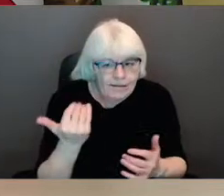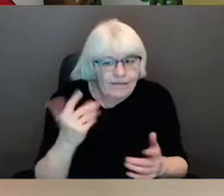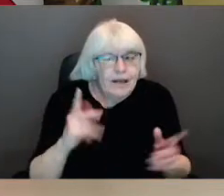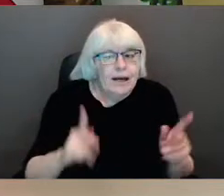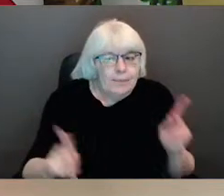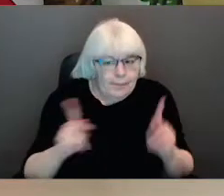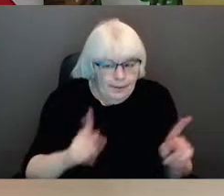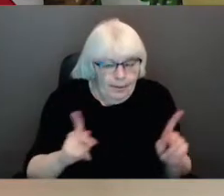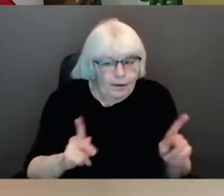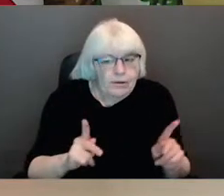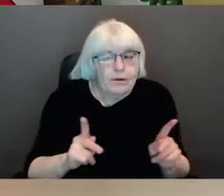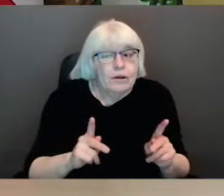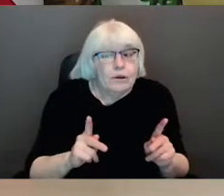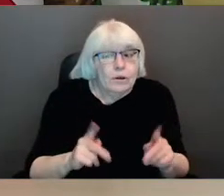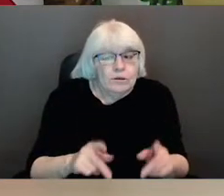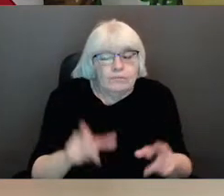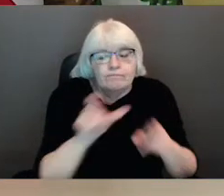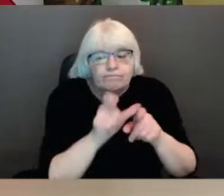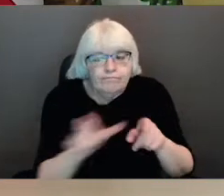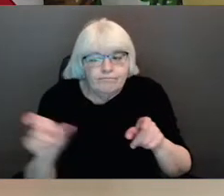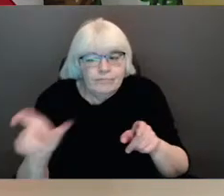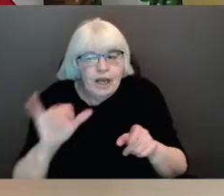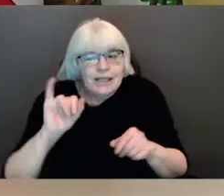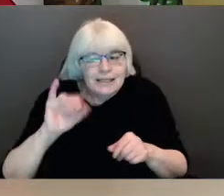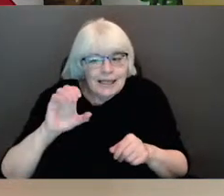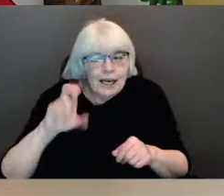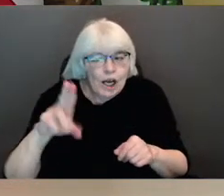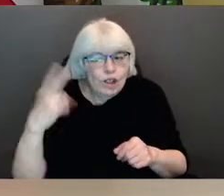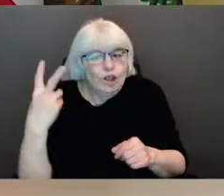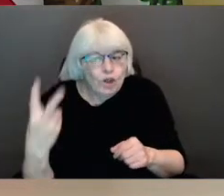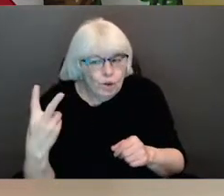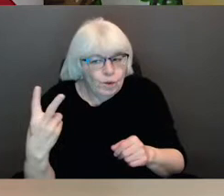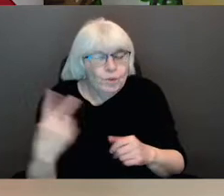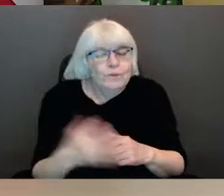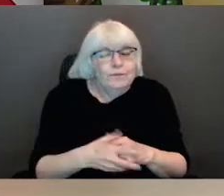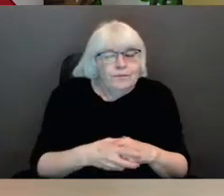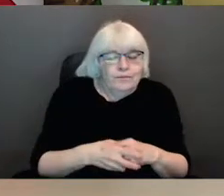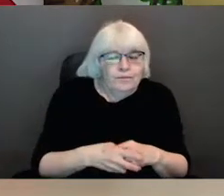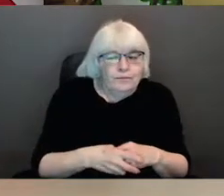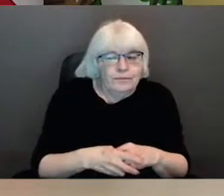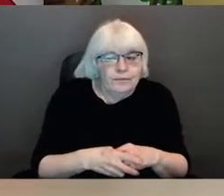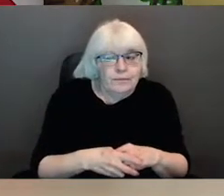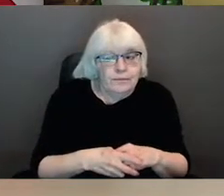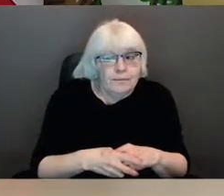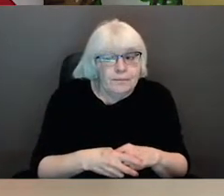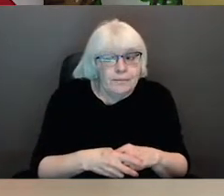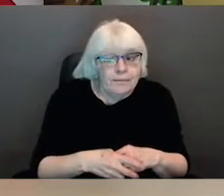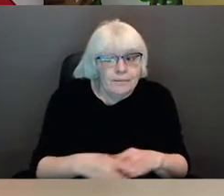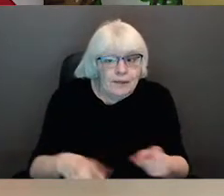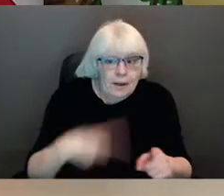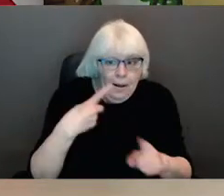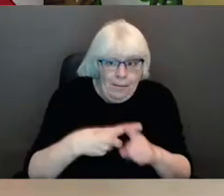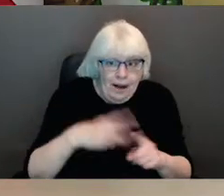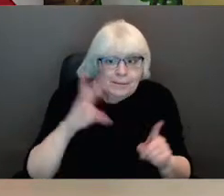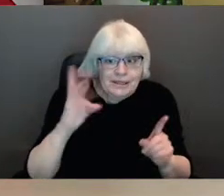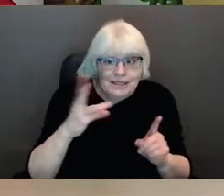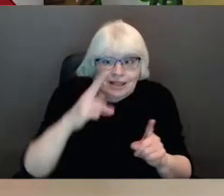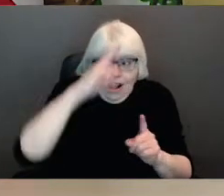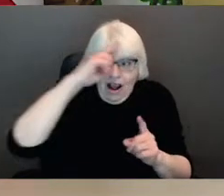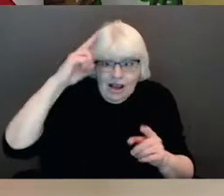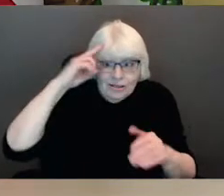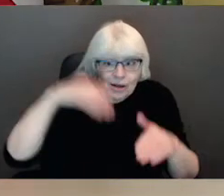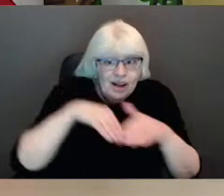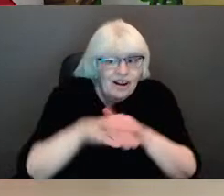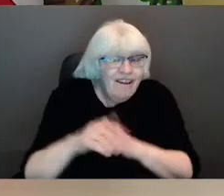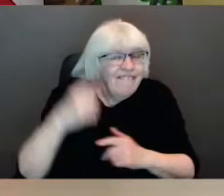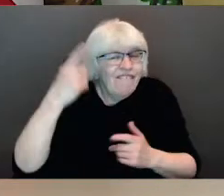intensive care. In addition, there are 6 people in hospital who were admitted for other reasons and were COVID positive on